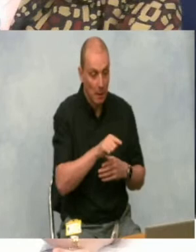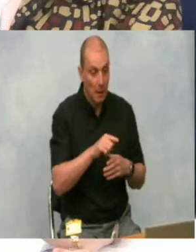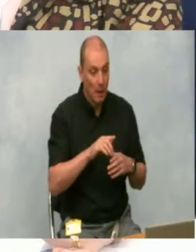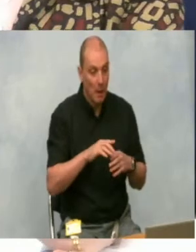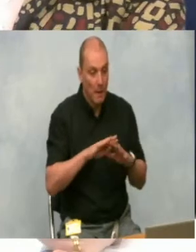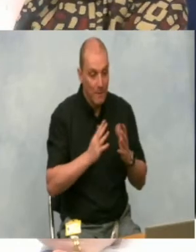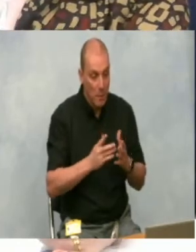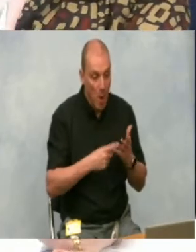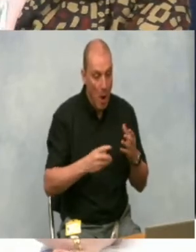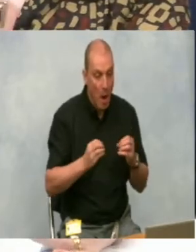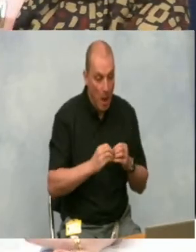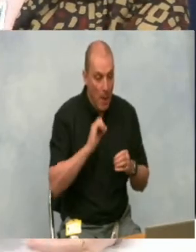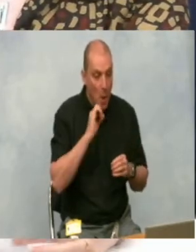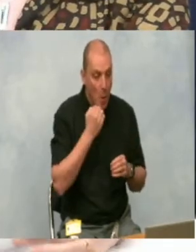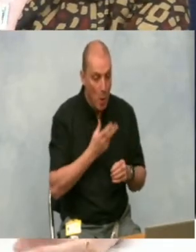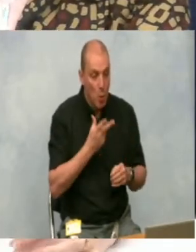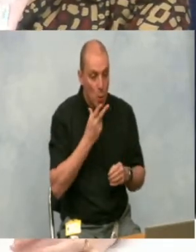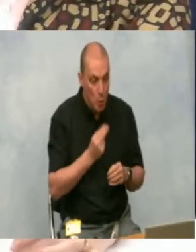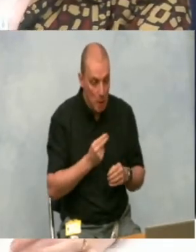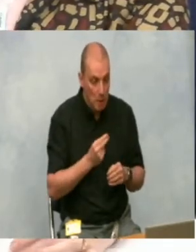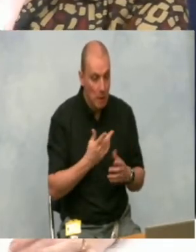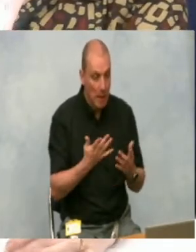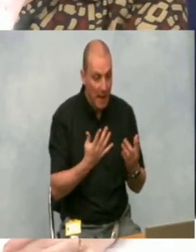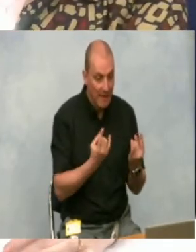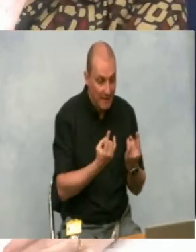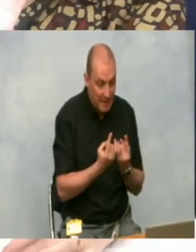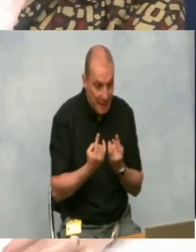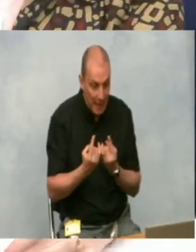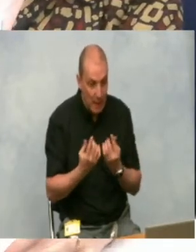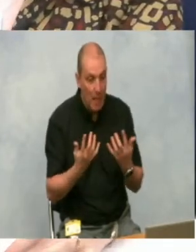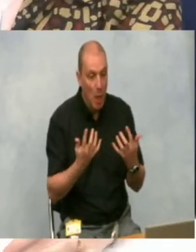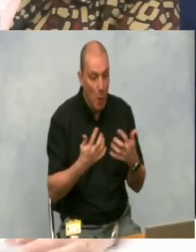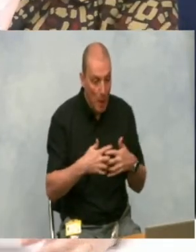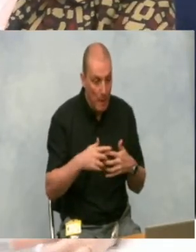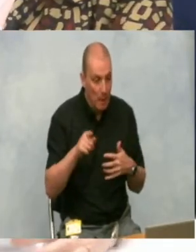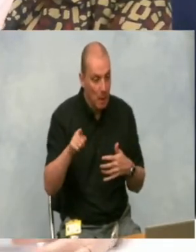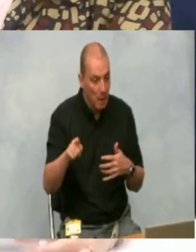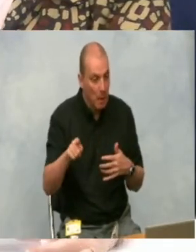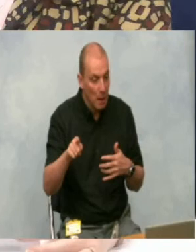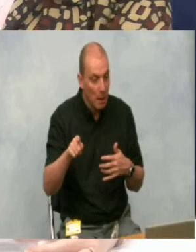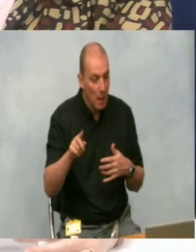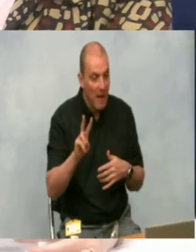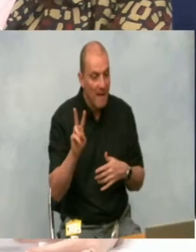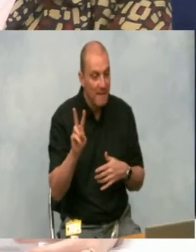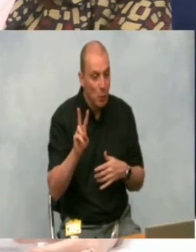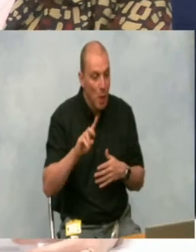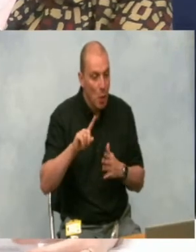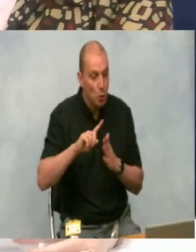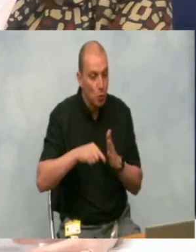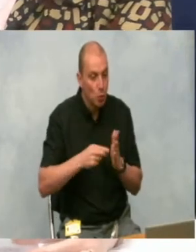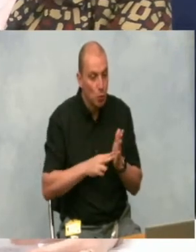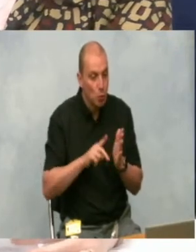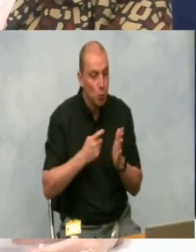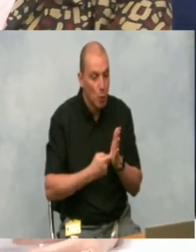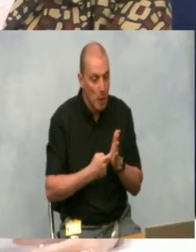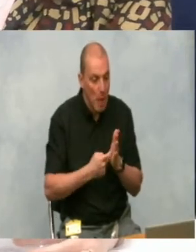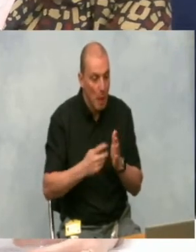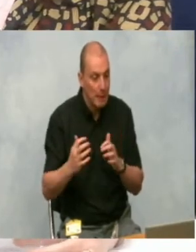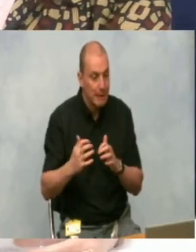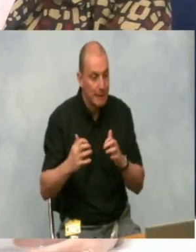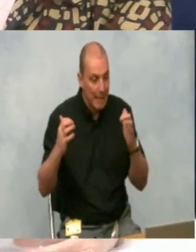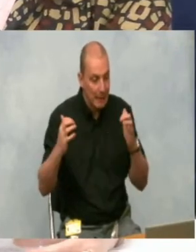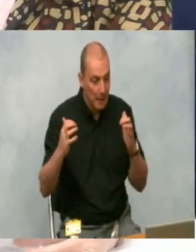make use of the facilities and equipment at the nearby Blantyre Victoria Junior Stadium to support their use